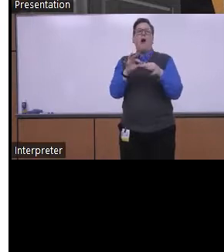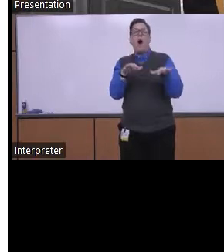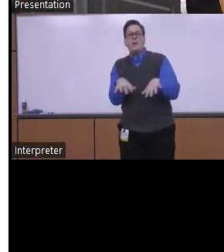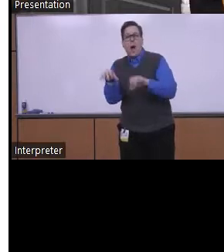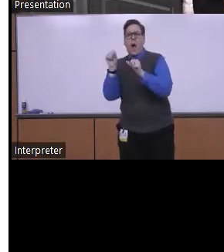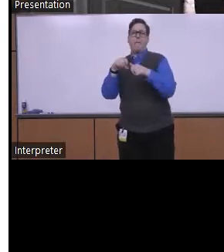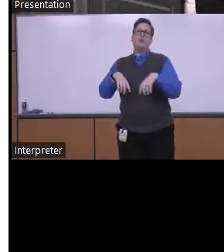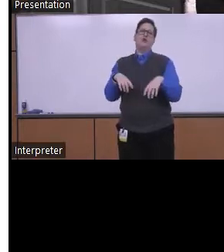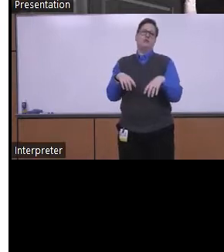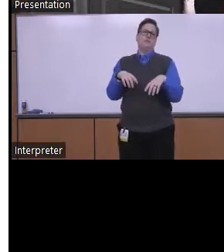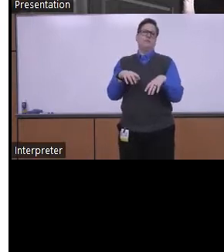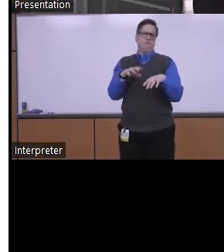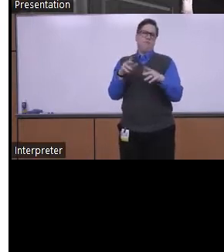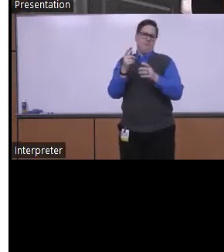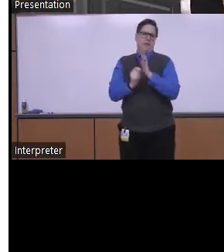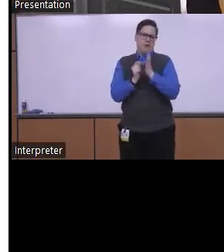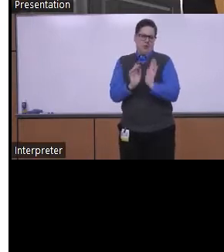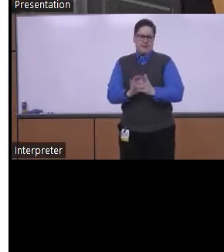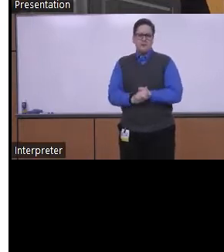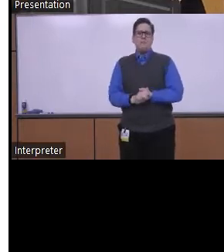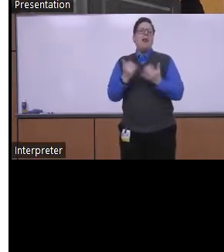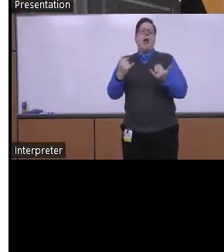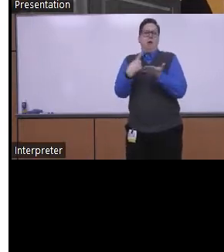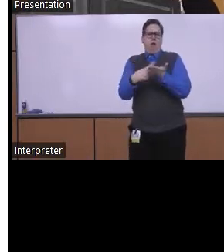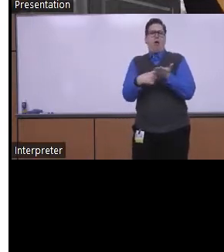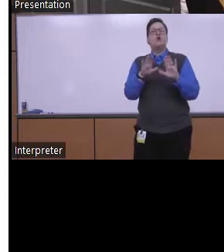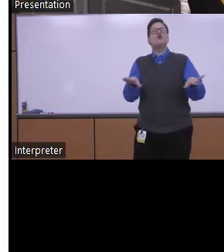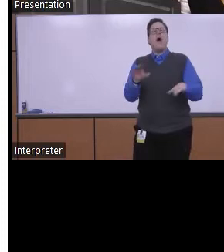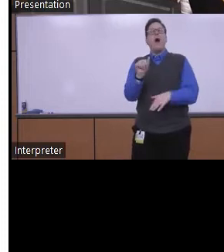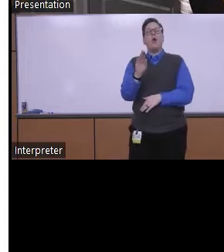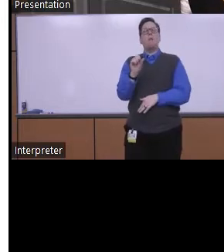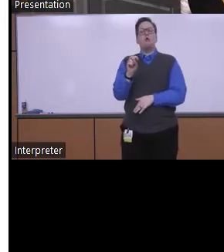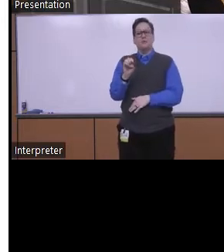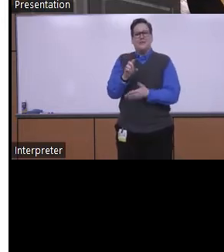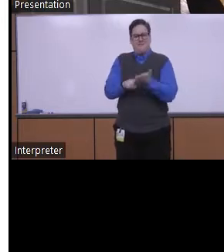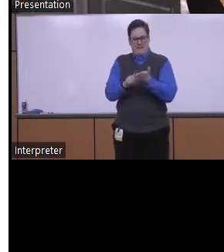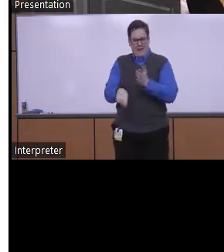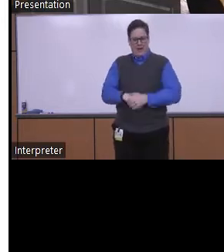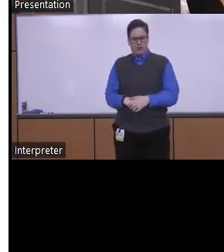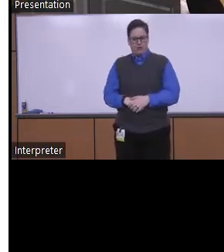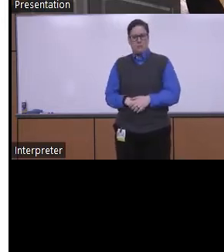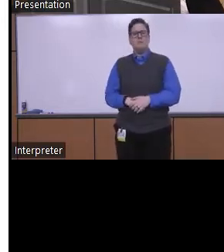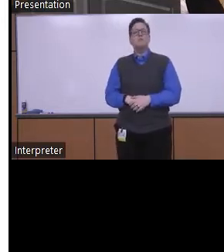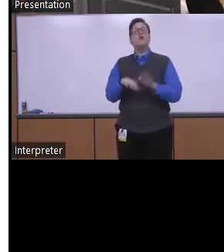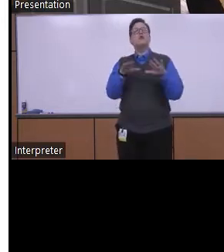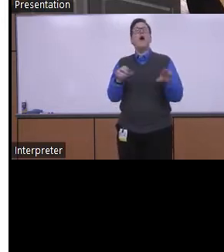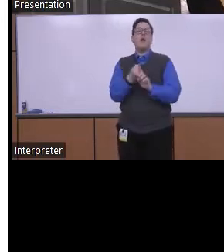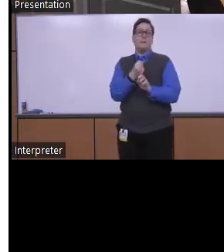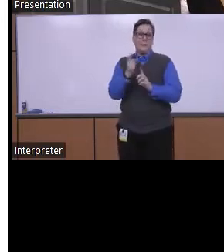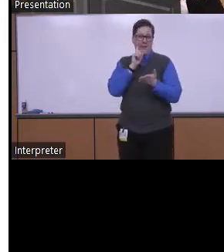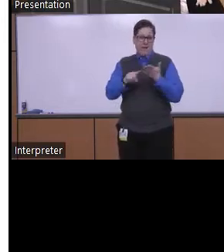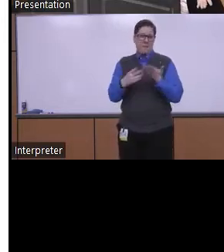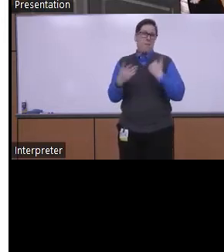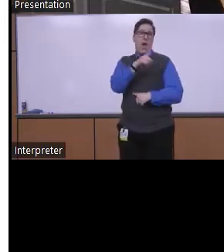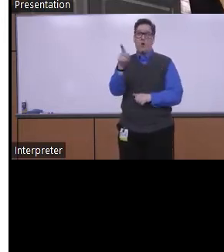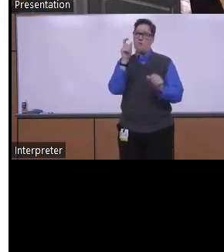in the post-obs period. But I'm going to start today thinking about child abuse investigations. And experiencing a child abuse investigation, you